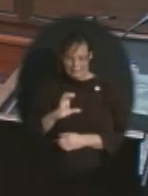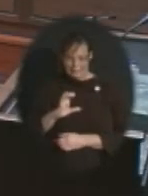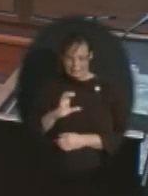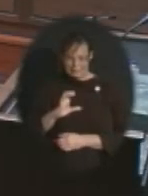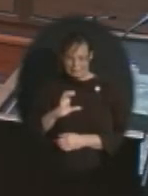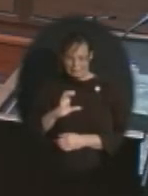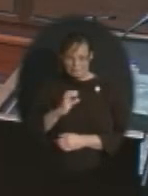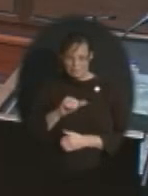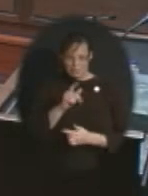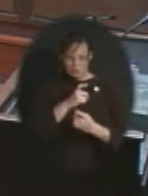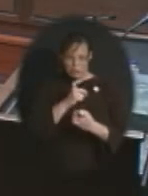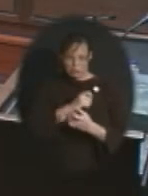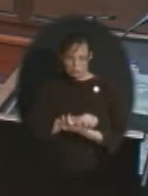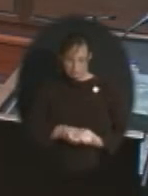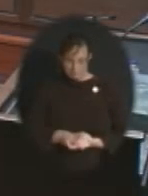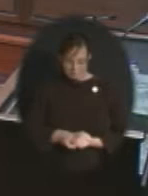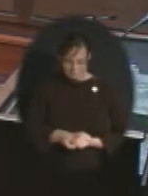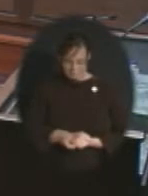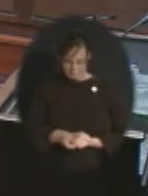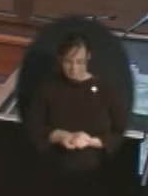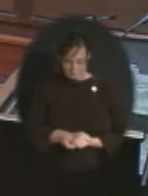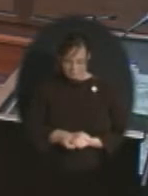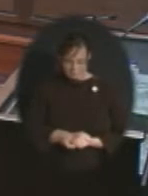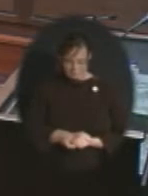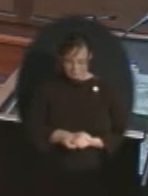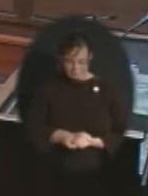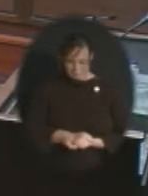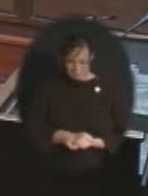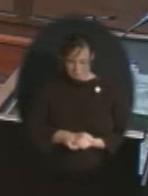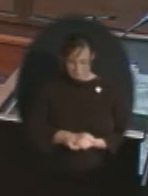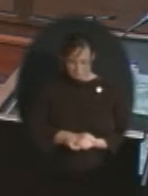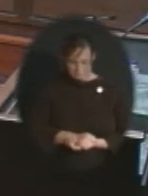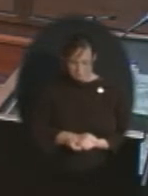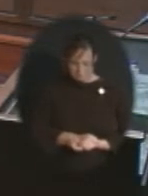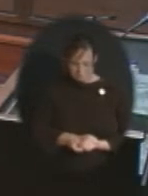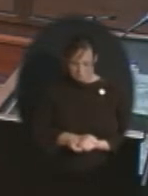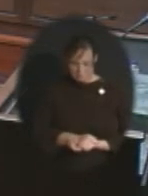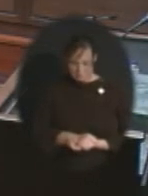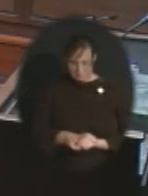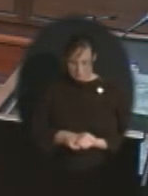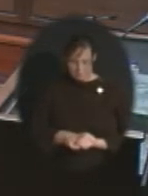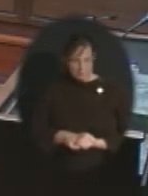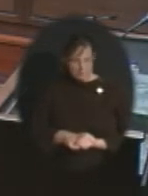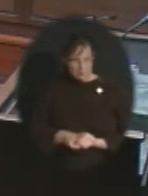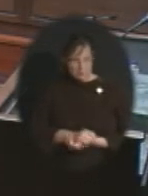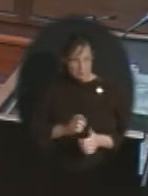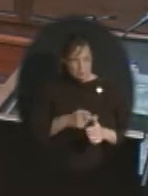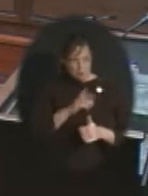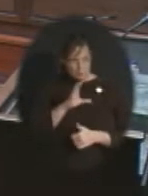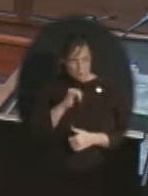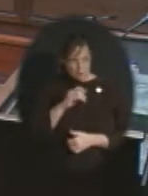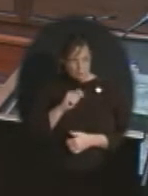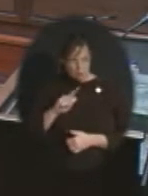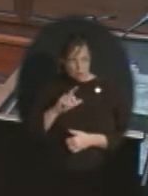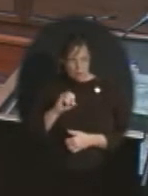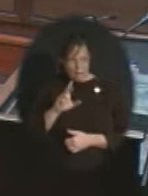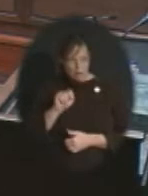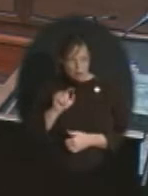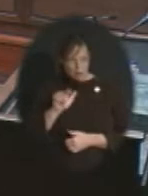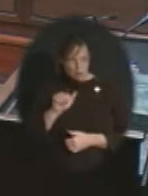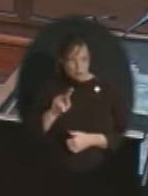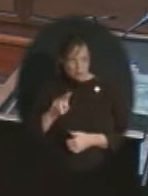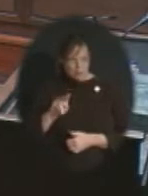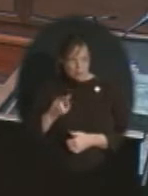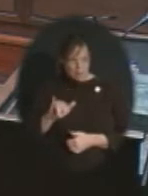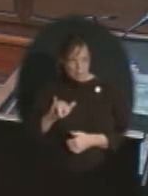Questions? All right, I'd entertain a motion. I would move. Does this come out of capital outlay? It does.